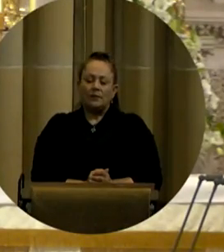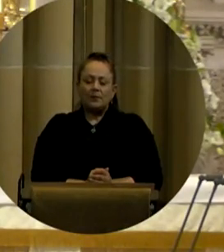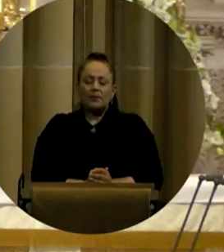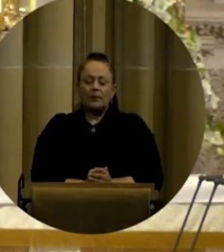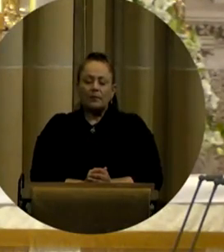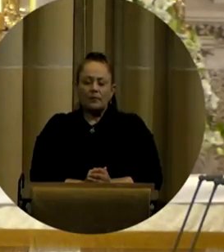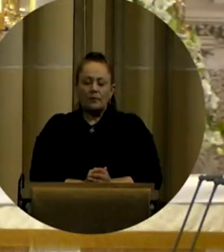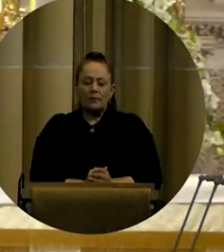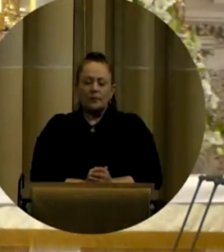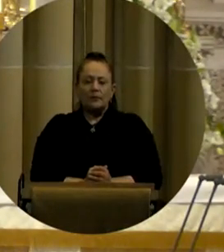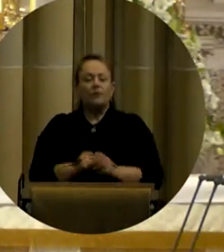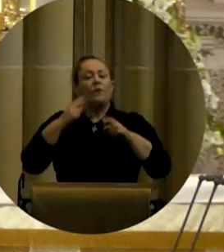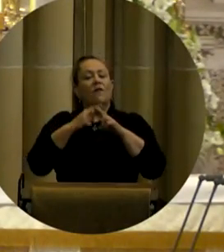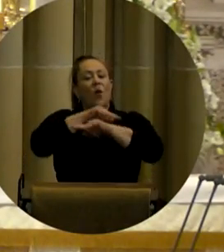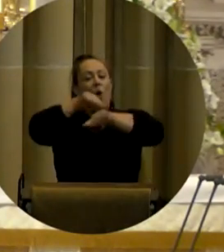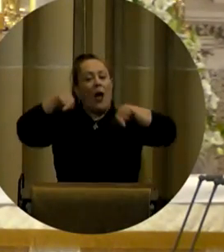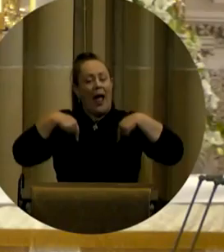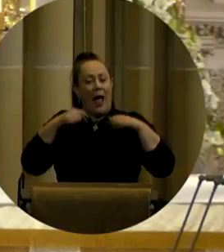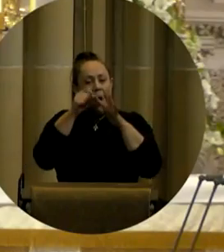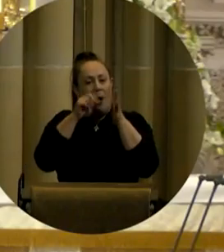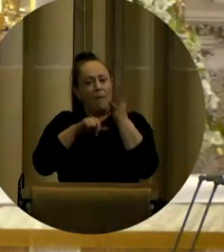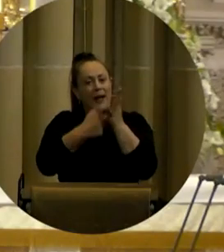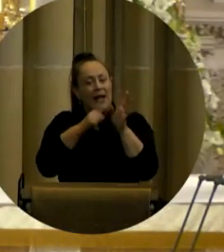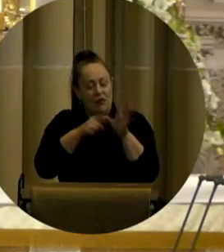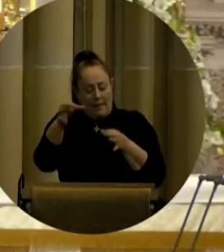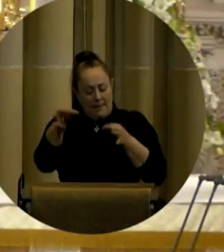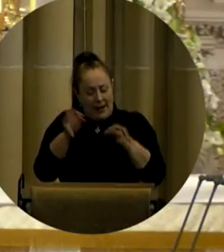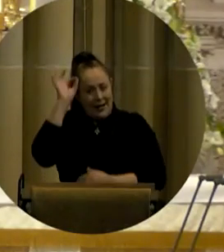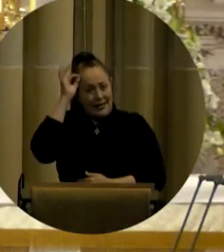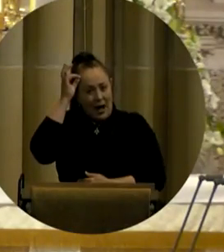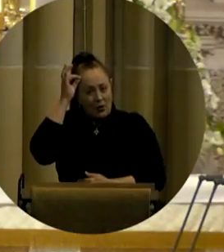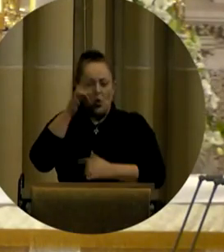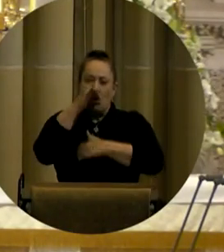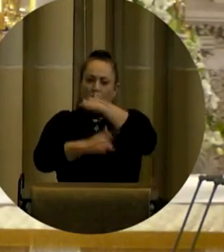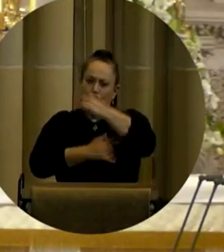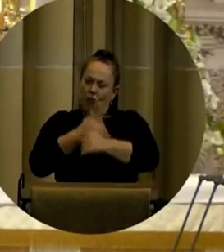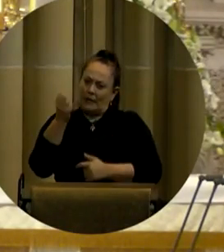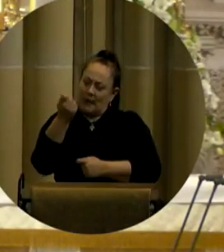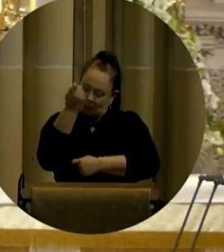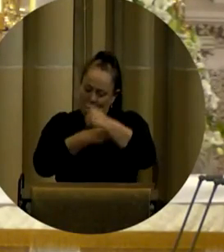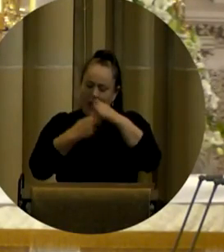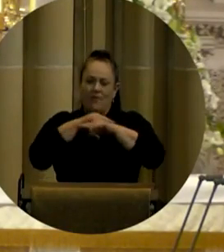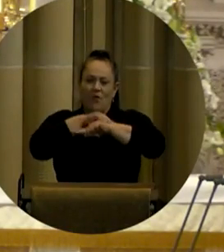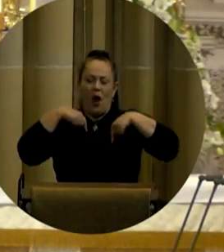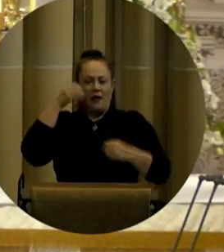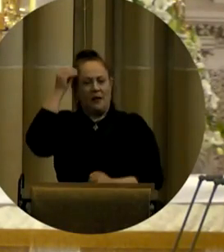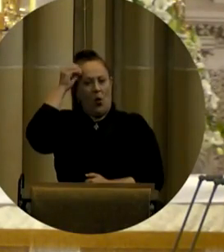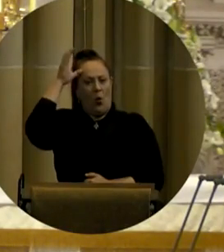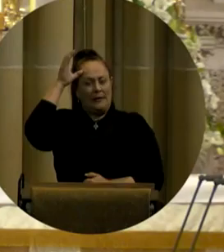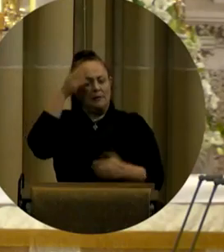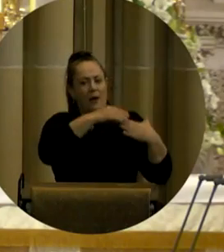For our plenary council, then, Christ must be our wisdom and guide.